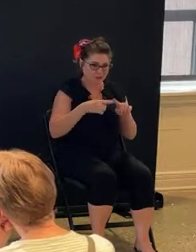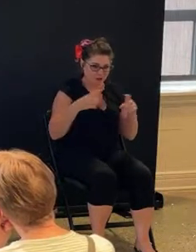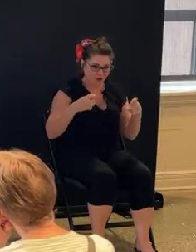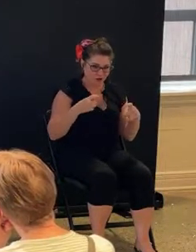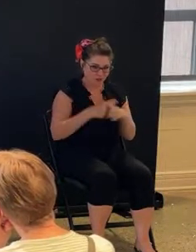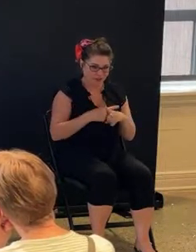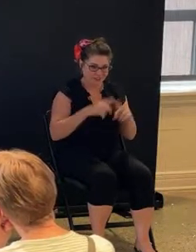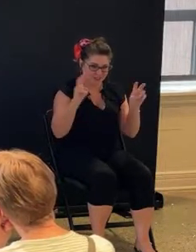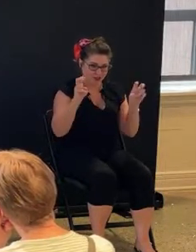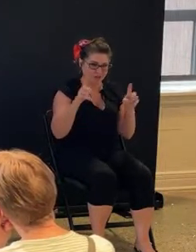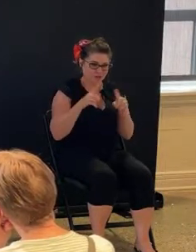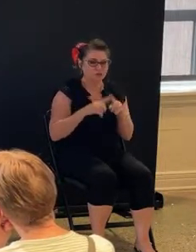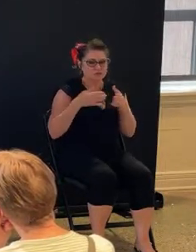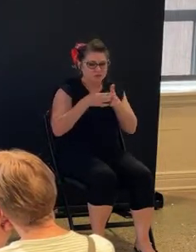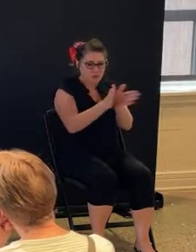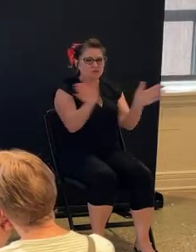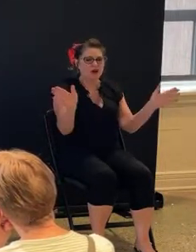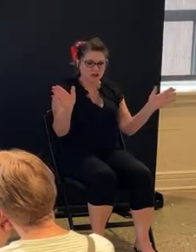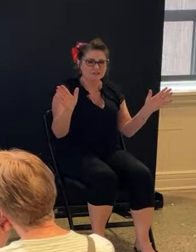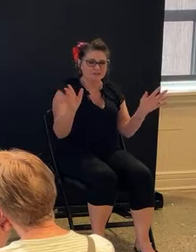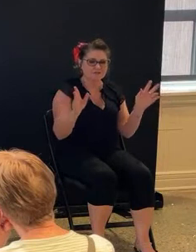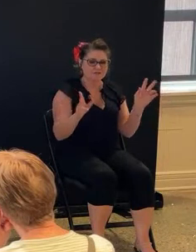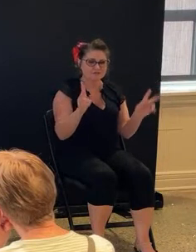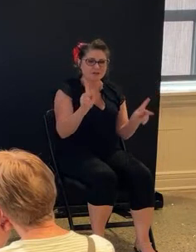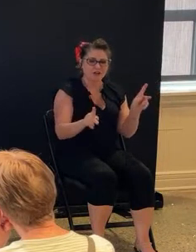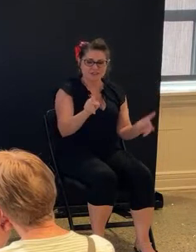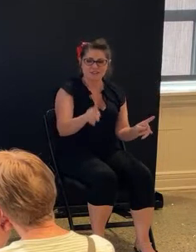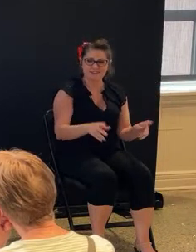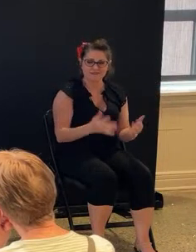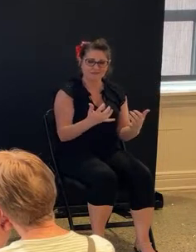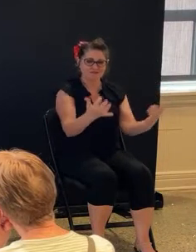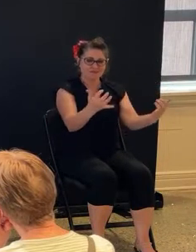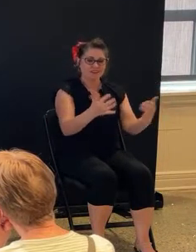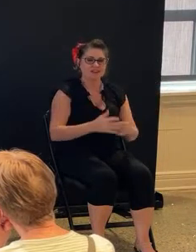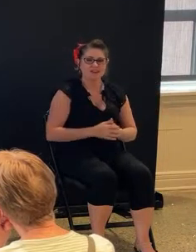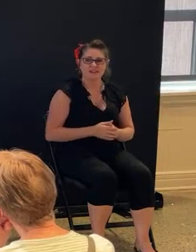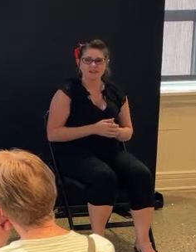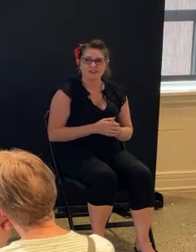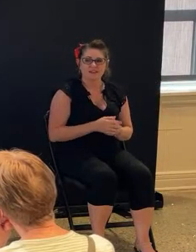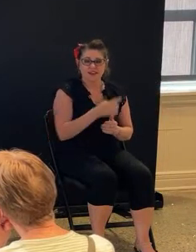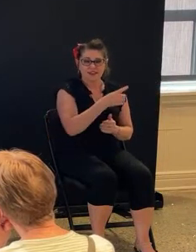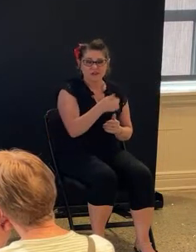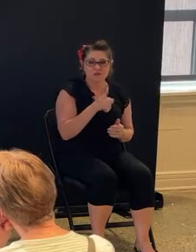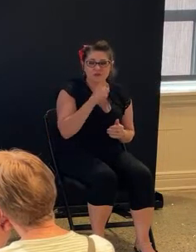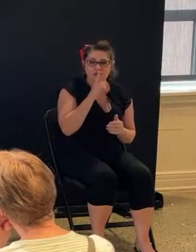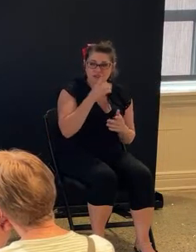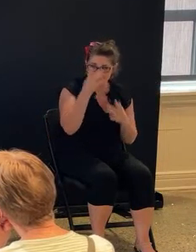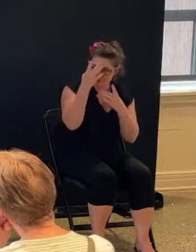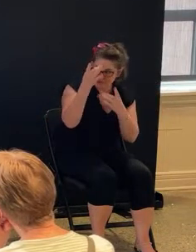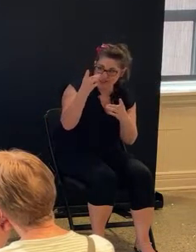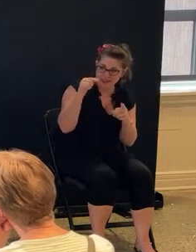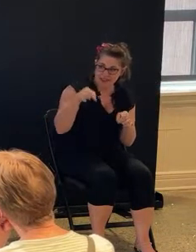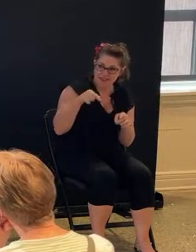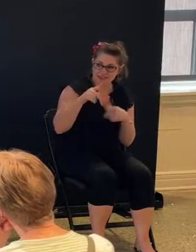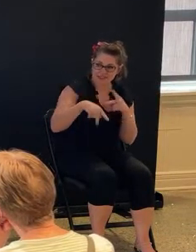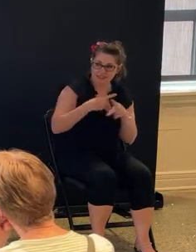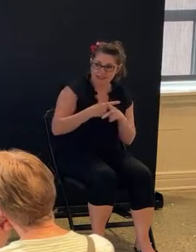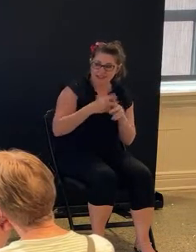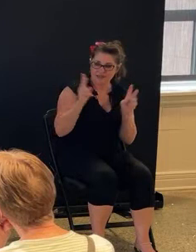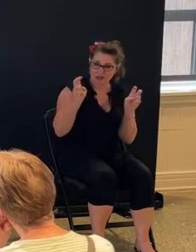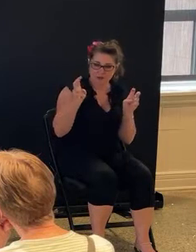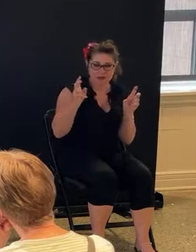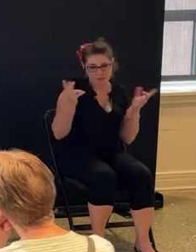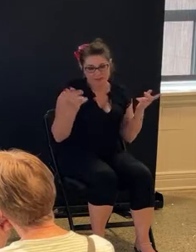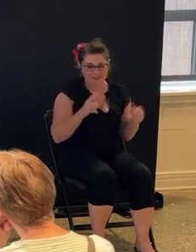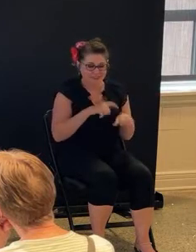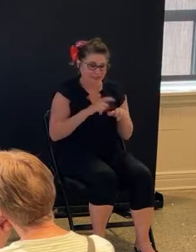to a broad audience, and a broad audience that has a lot invested in these topics. You know, these are, you know, times life and death